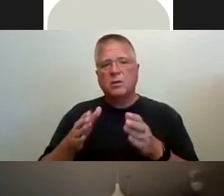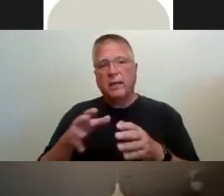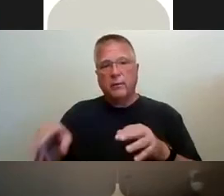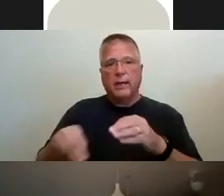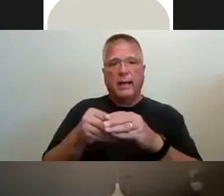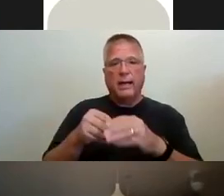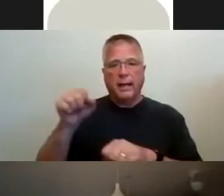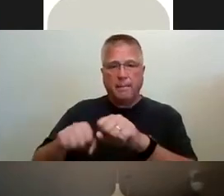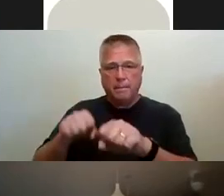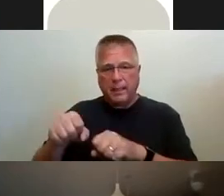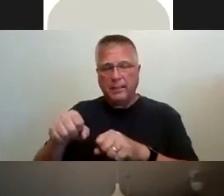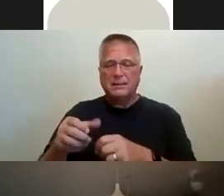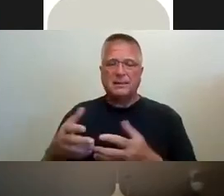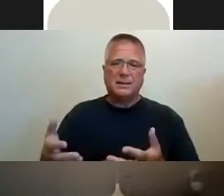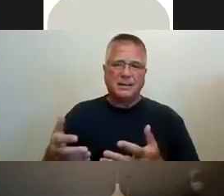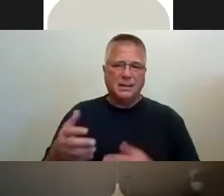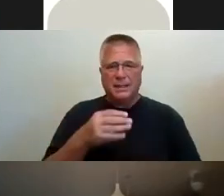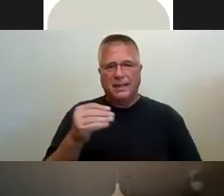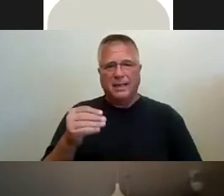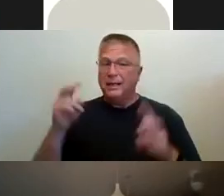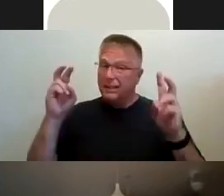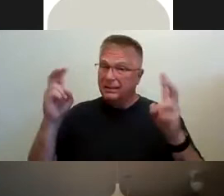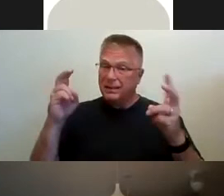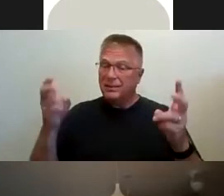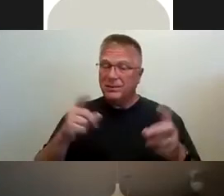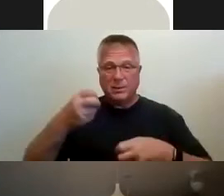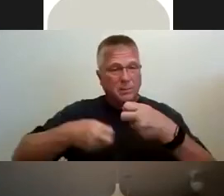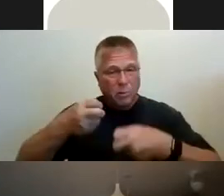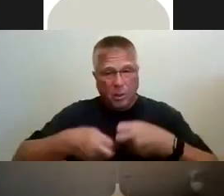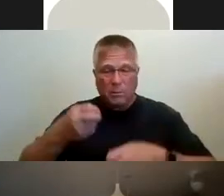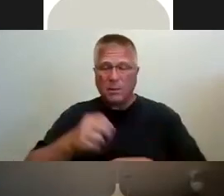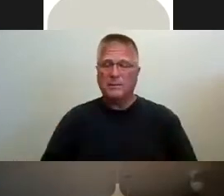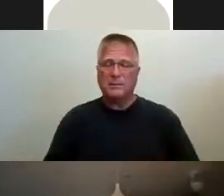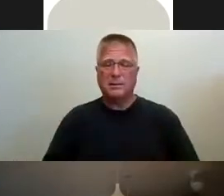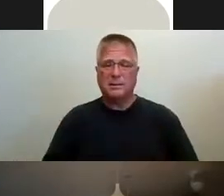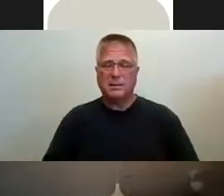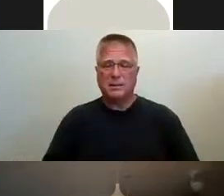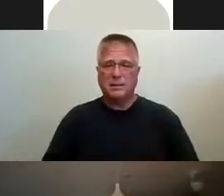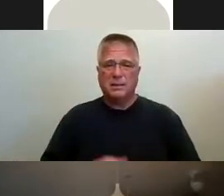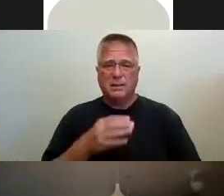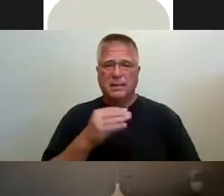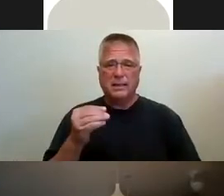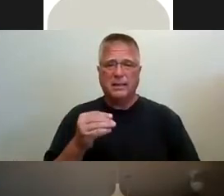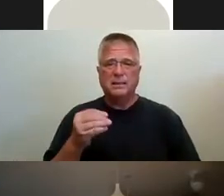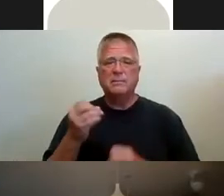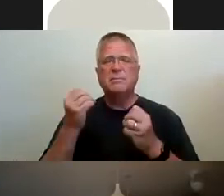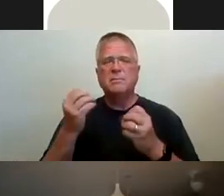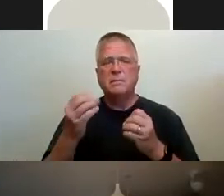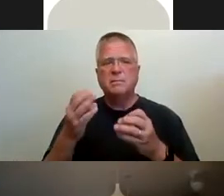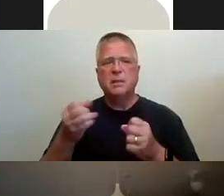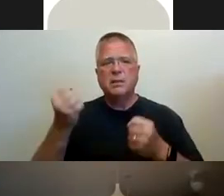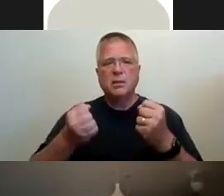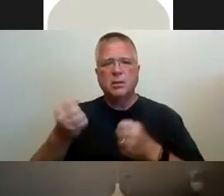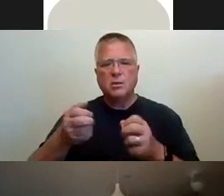bikes to this, and it's an issue. It's a problem. And so